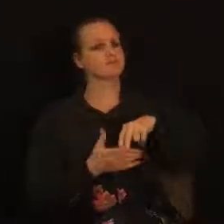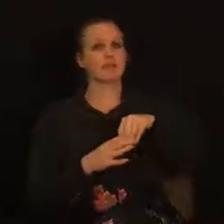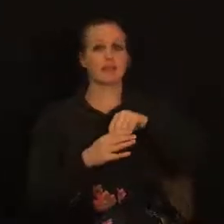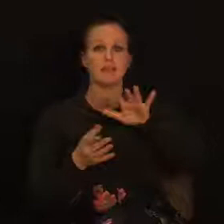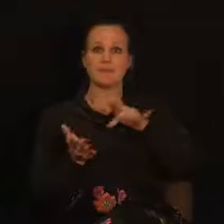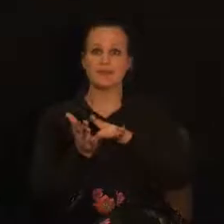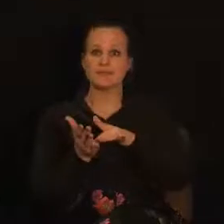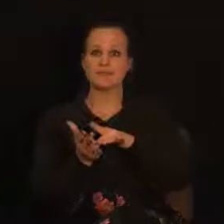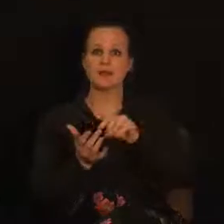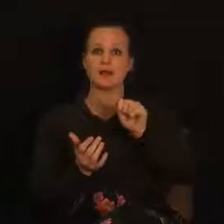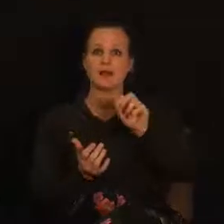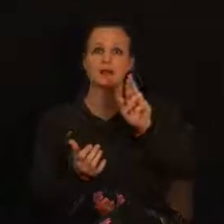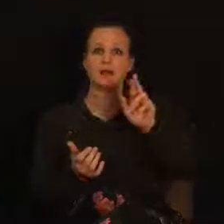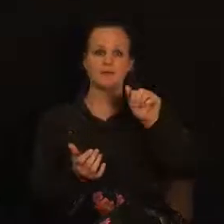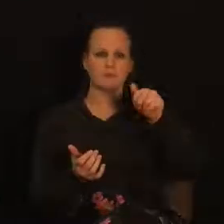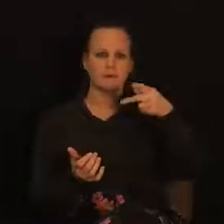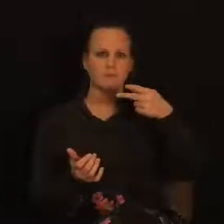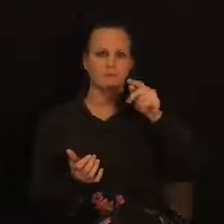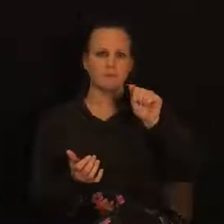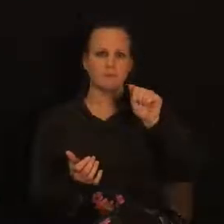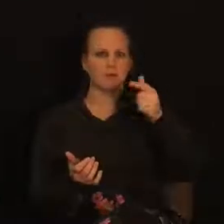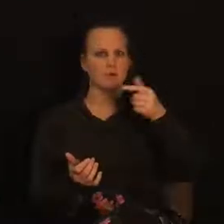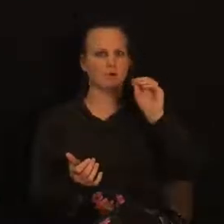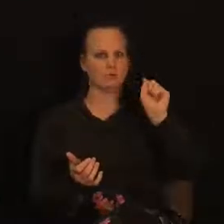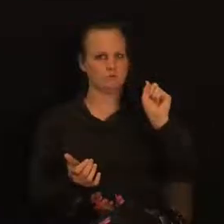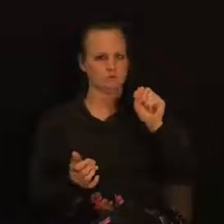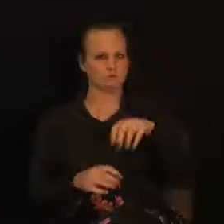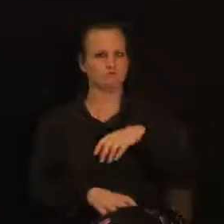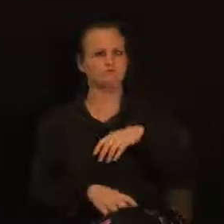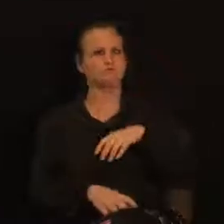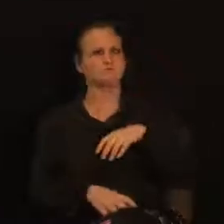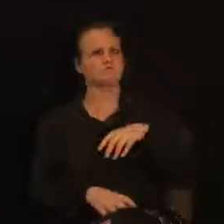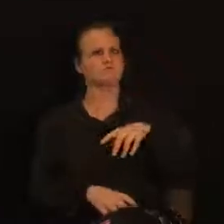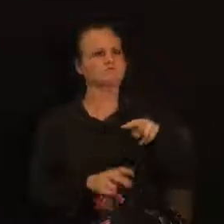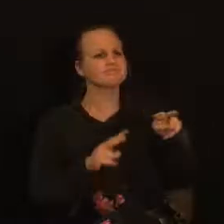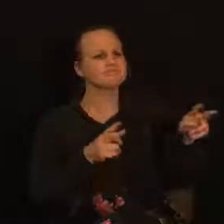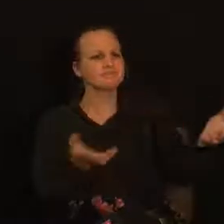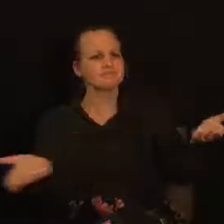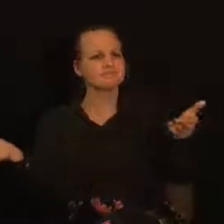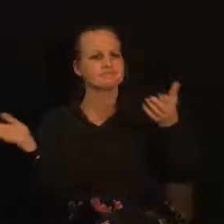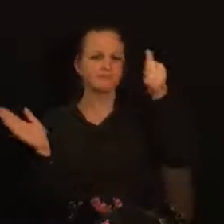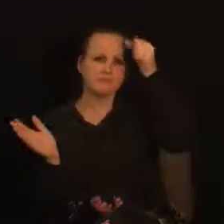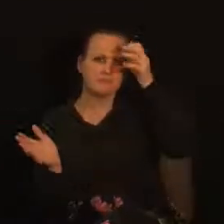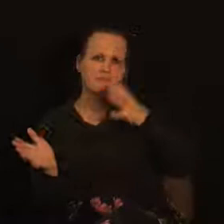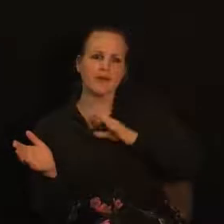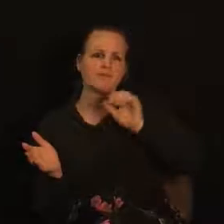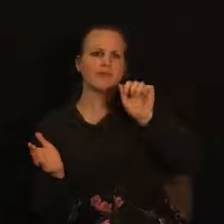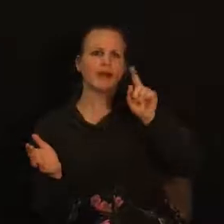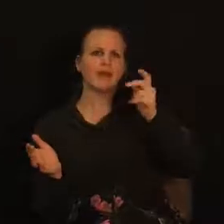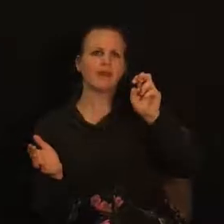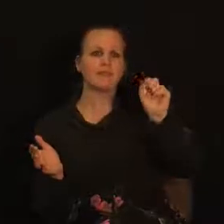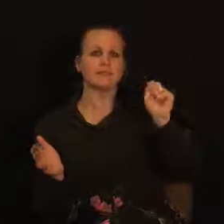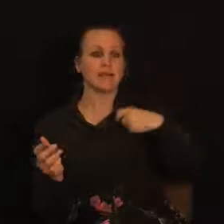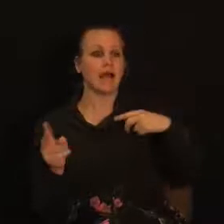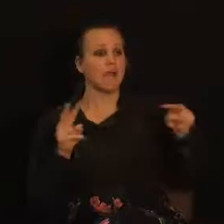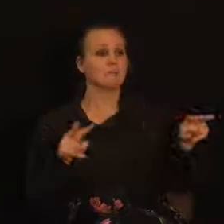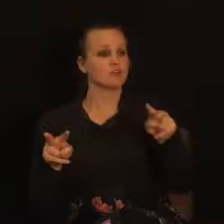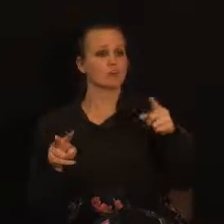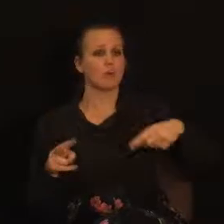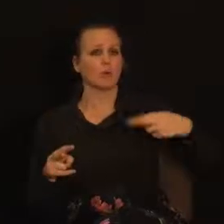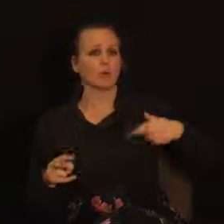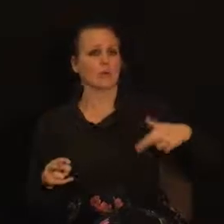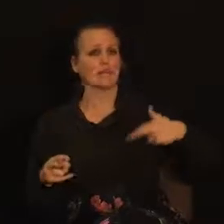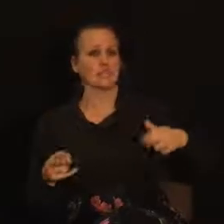midst of the Areopagus and said, men of Athens, I observe that you are very religious in all respects. For while I